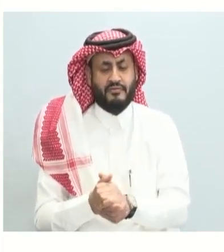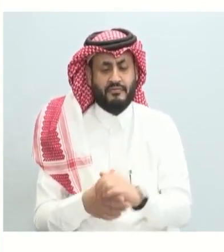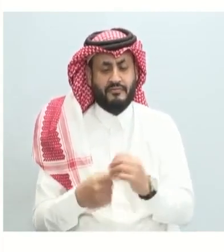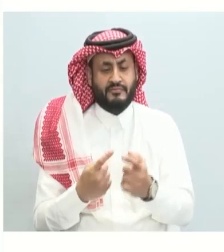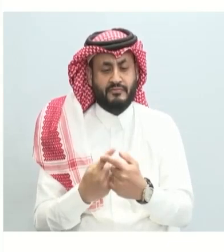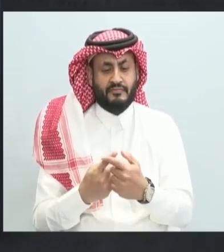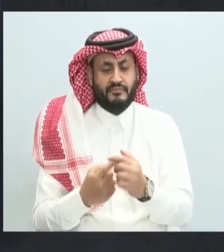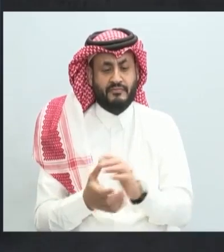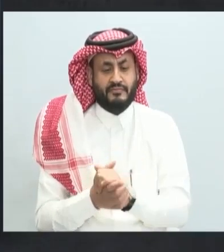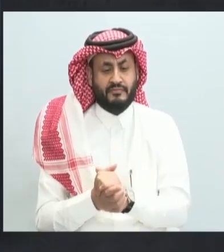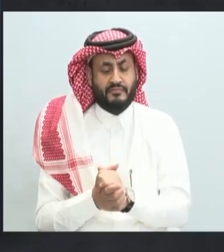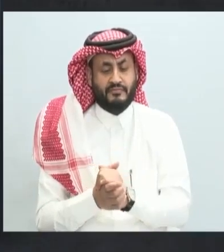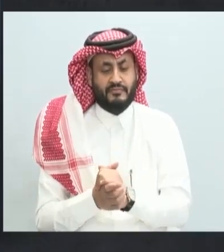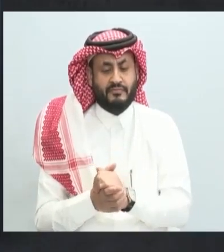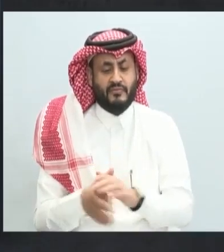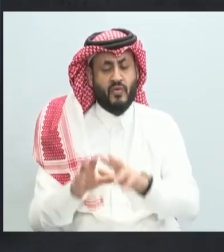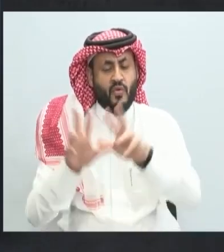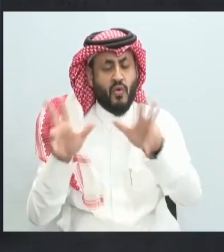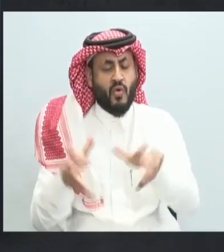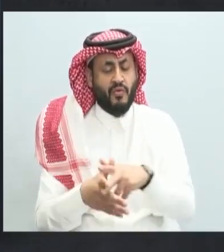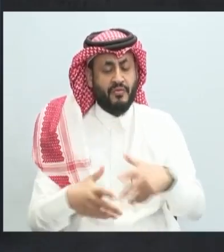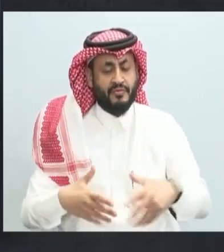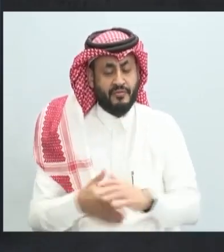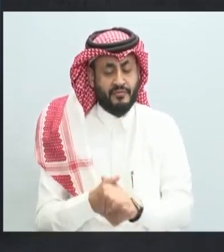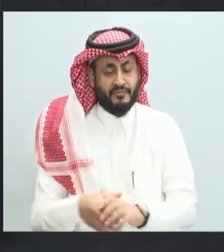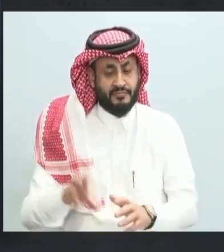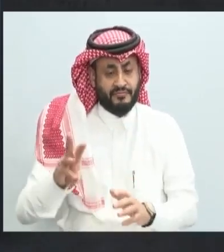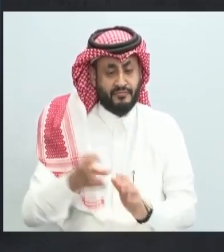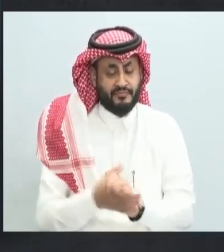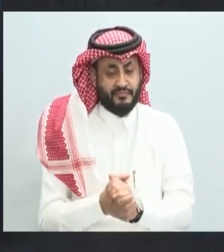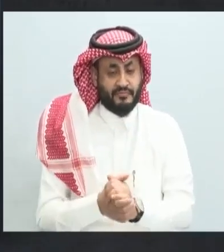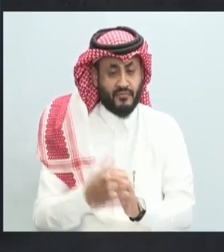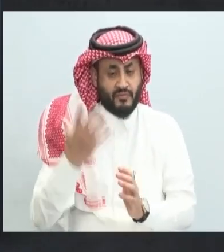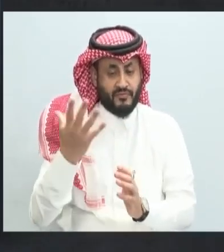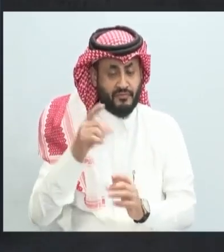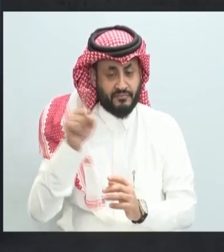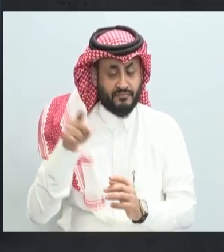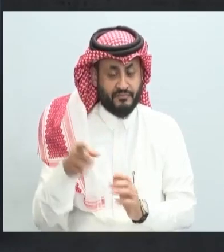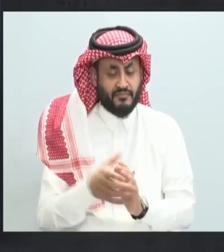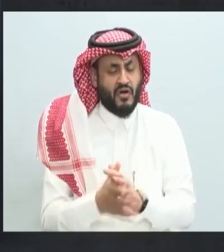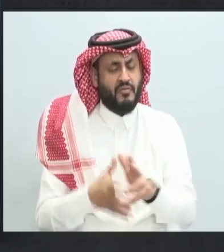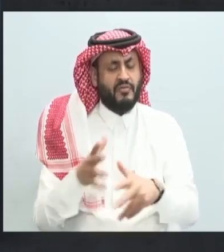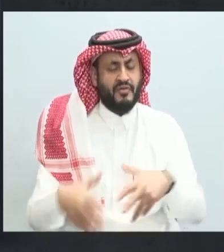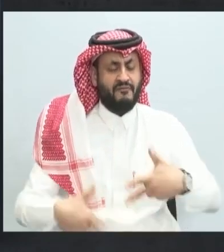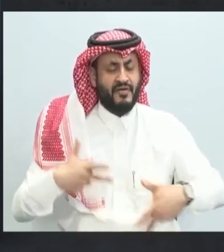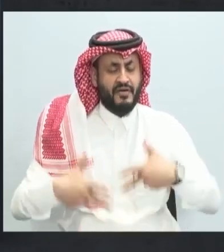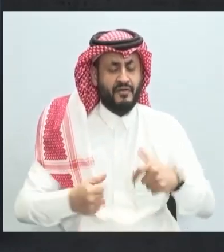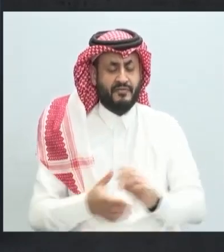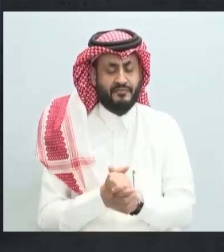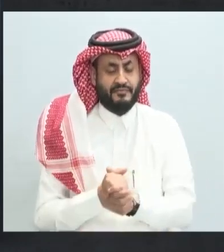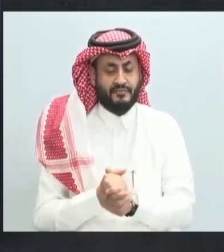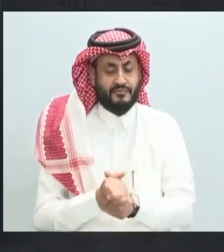part of this chant, all of these six or five questions are about feeling.